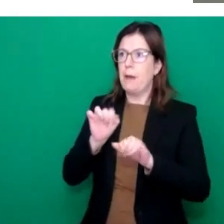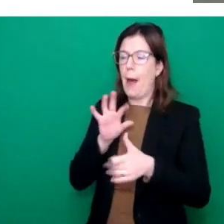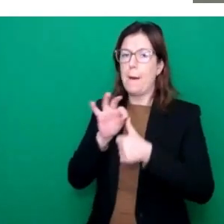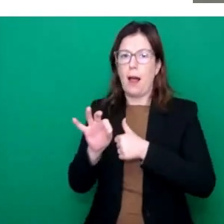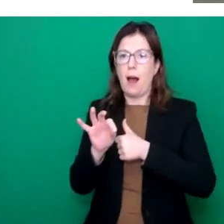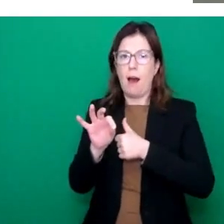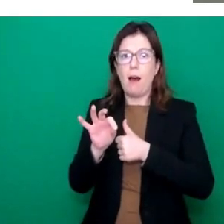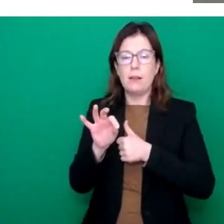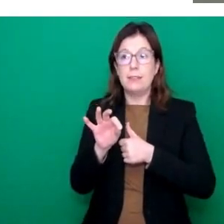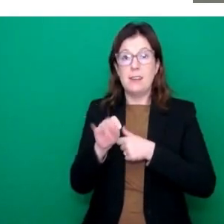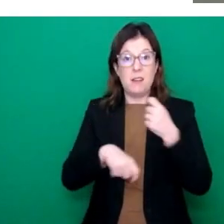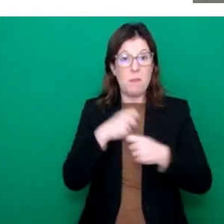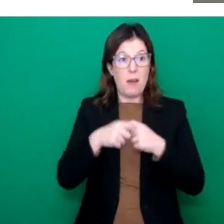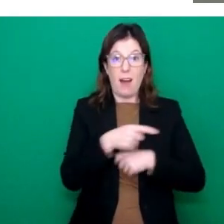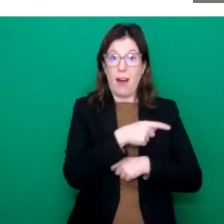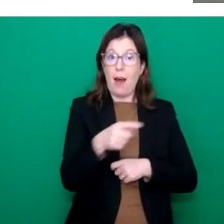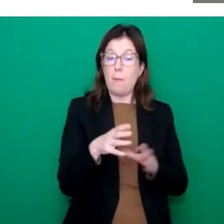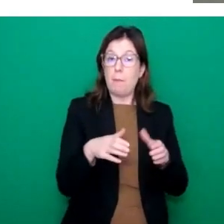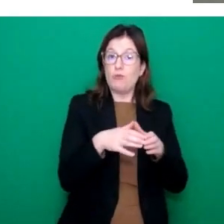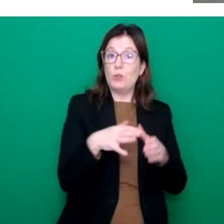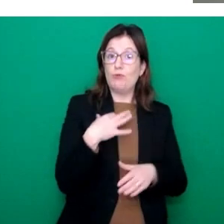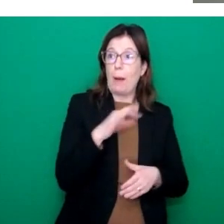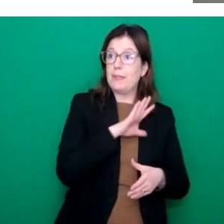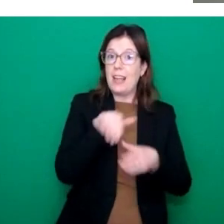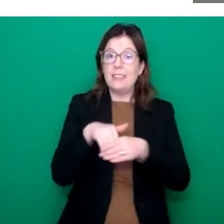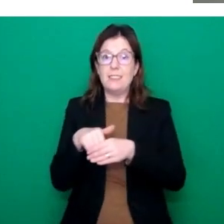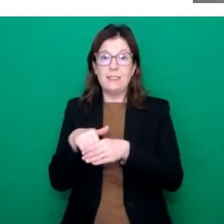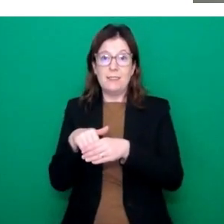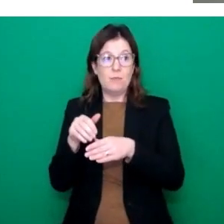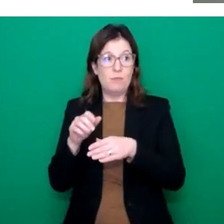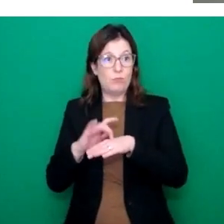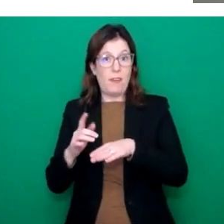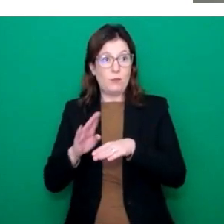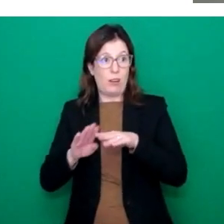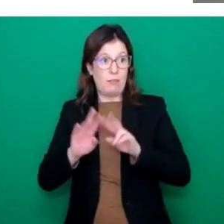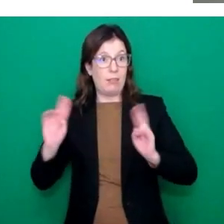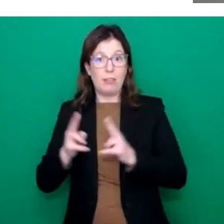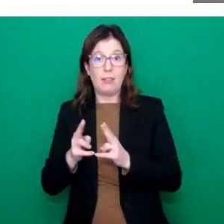of underrepresented groups on professional practice, and our findings from the